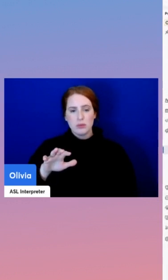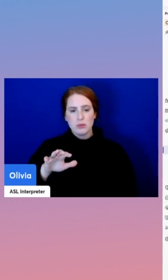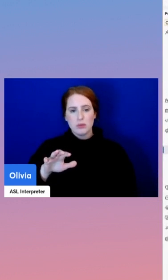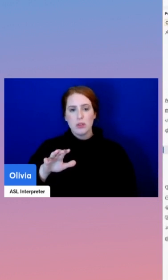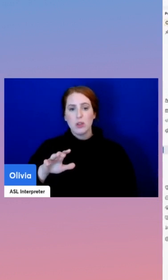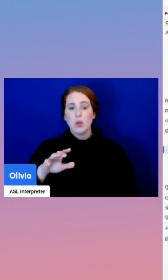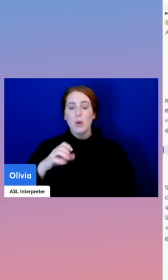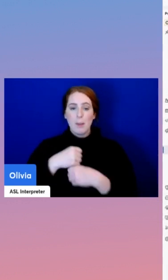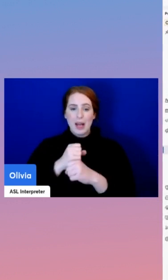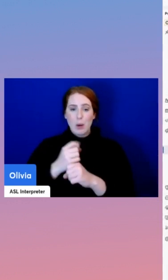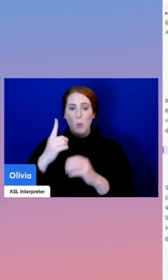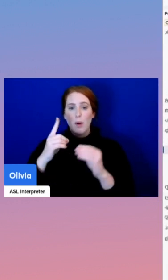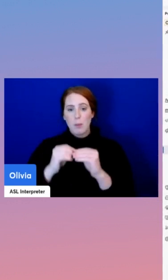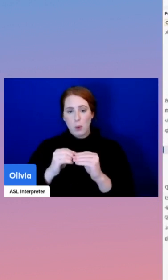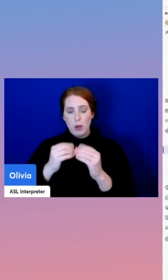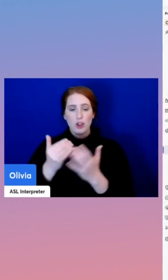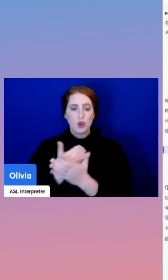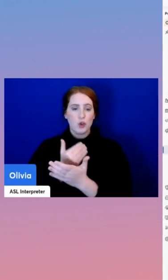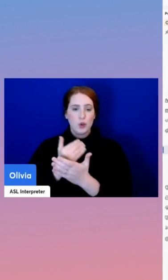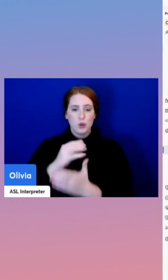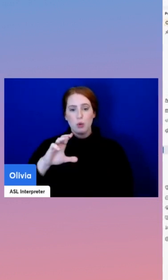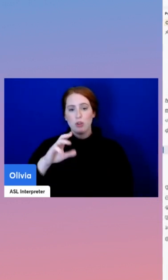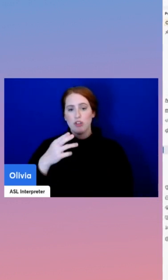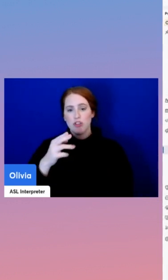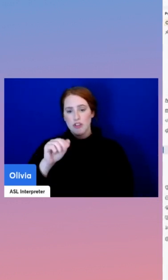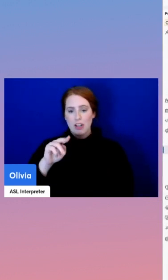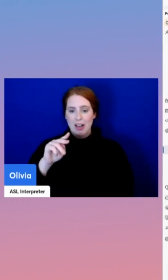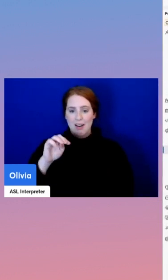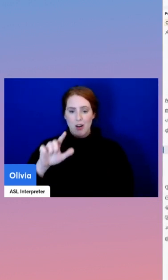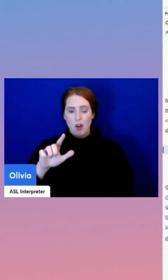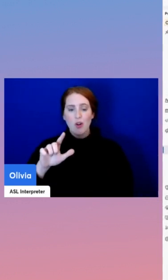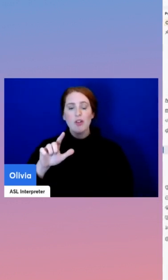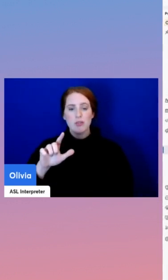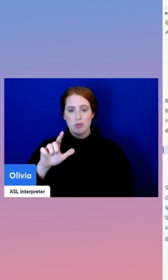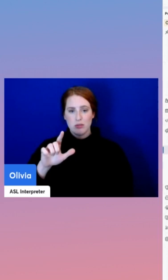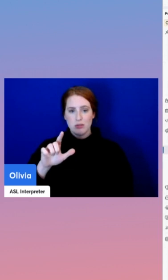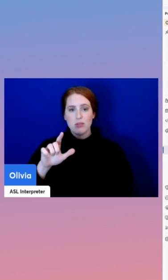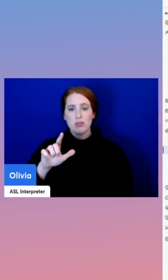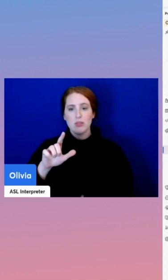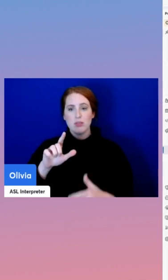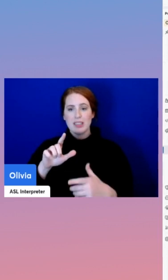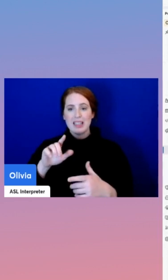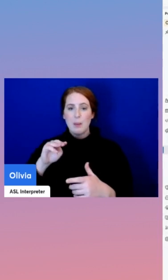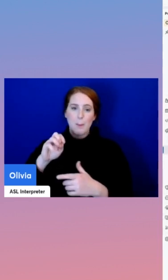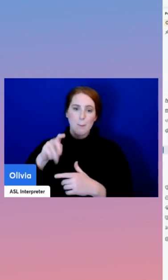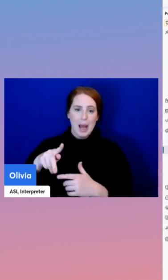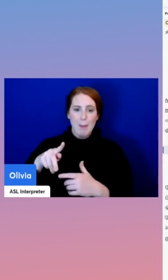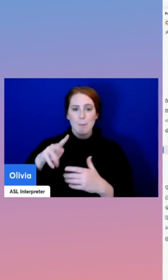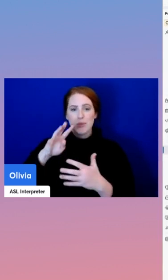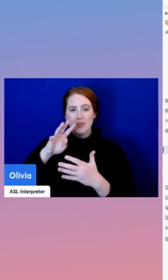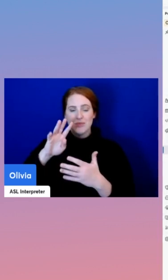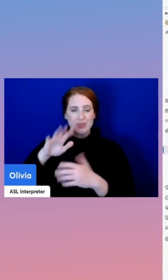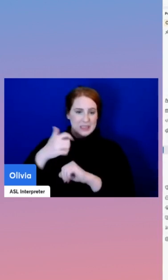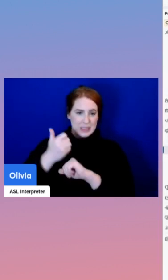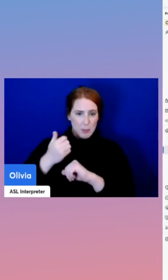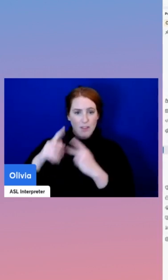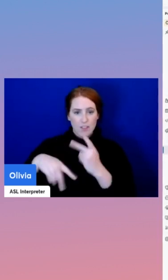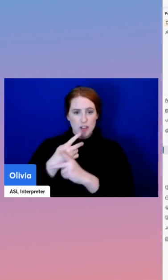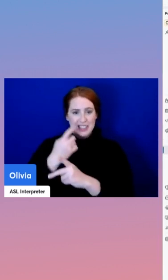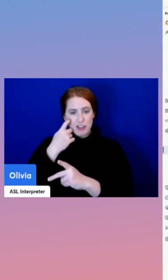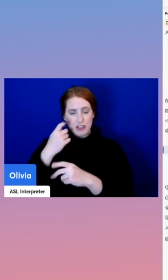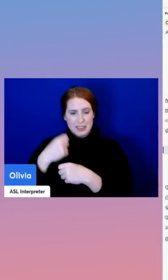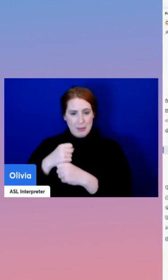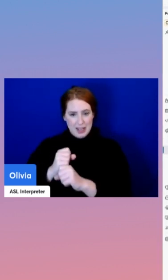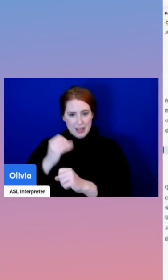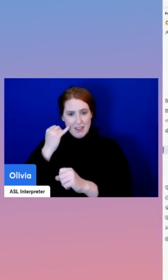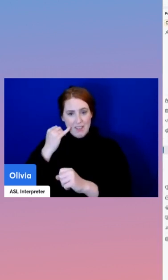that it will be called development, and will map the version that I just created. And now if I manually approve the